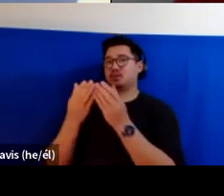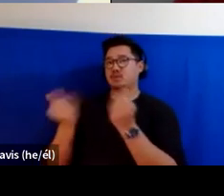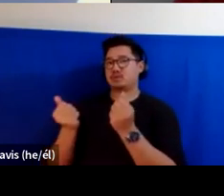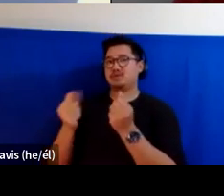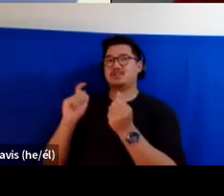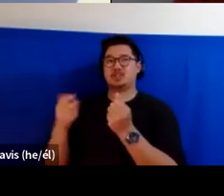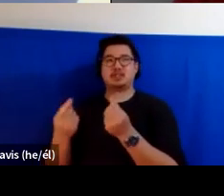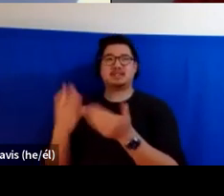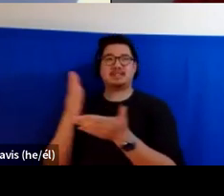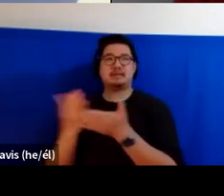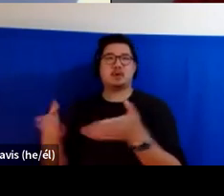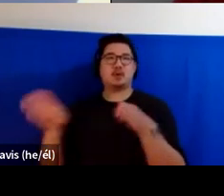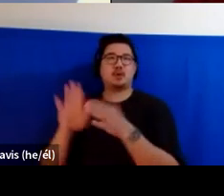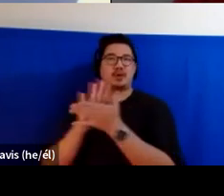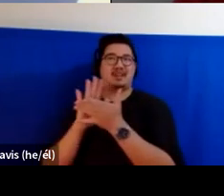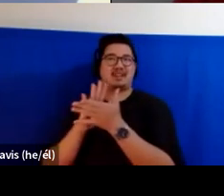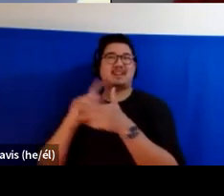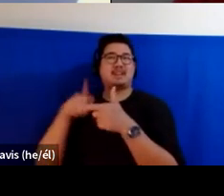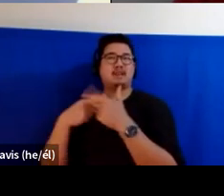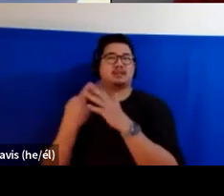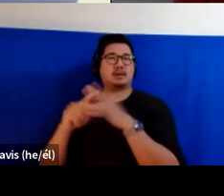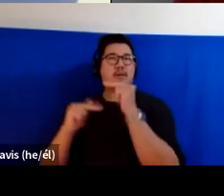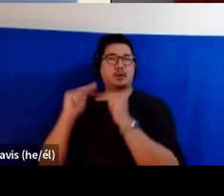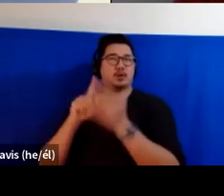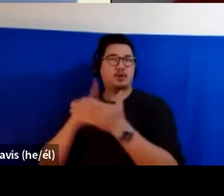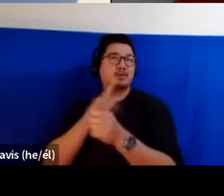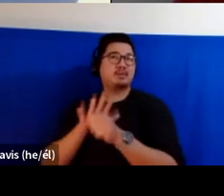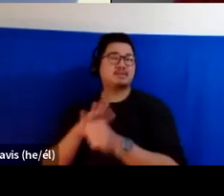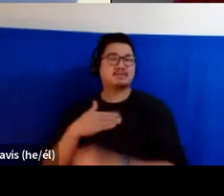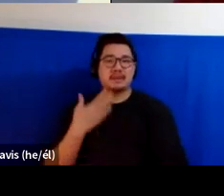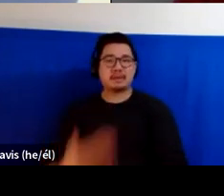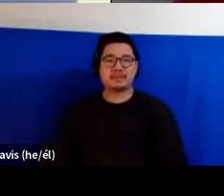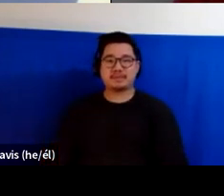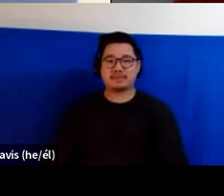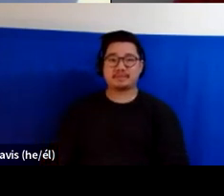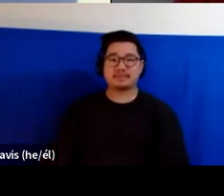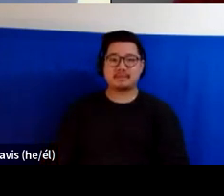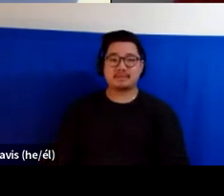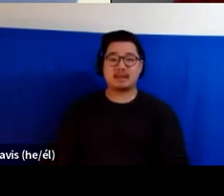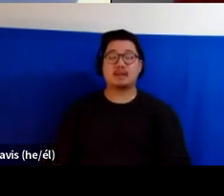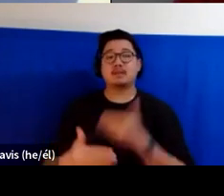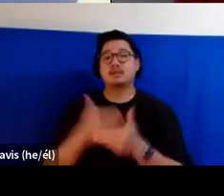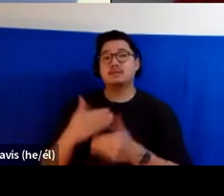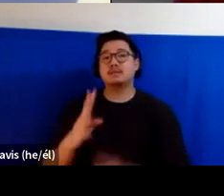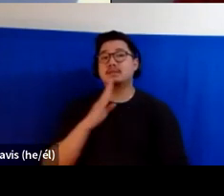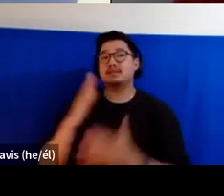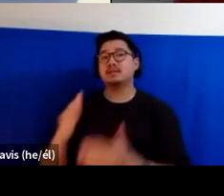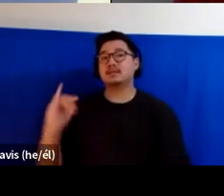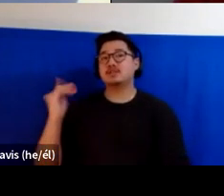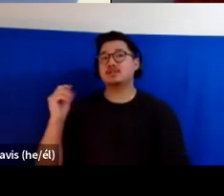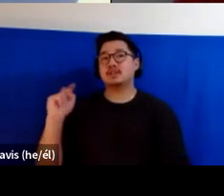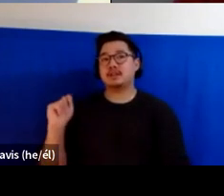and start building the things that you promised thank you thank you our next speaker is janet platt